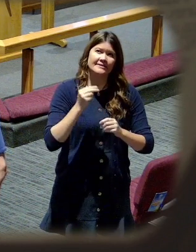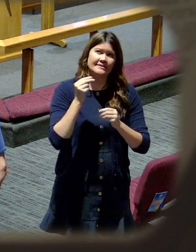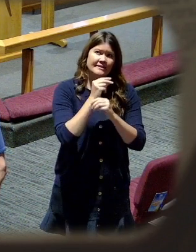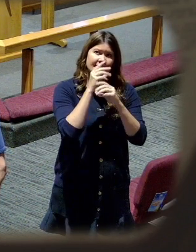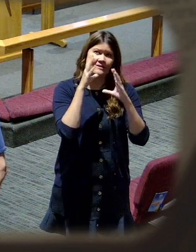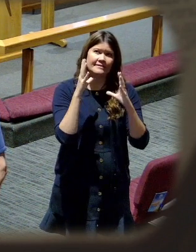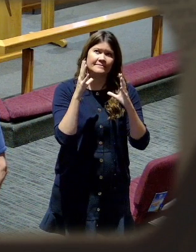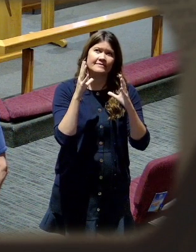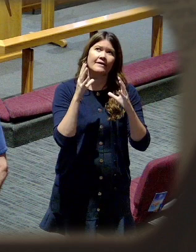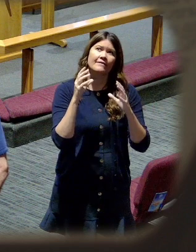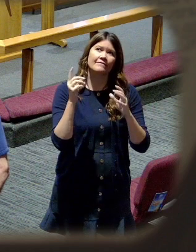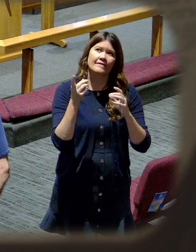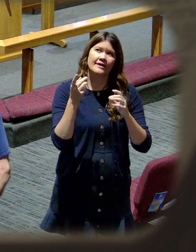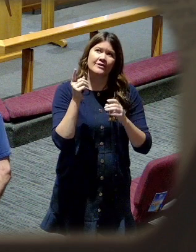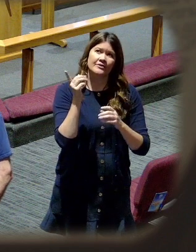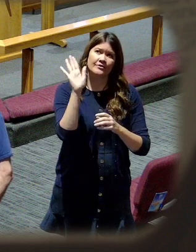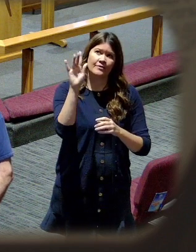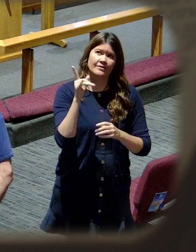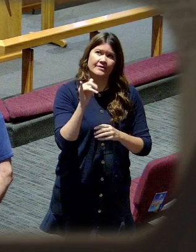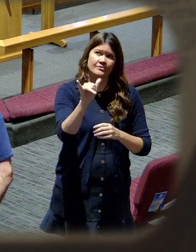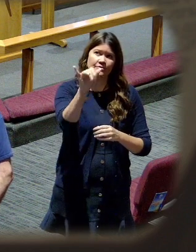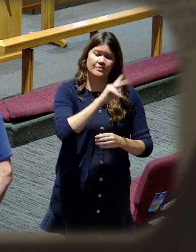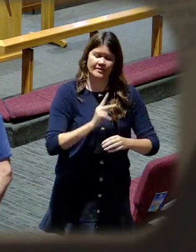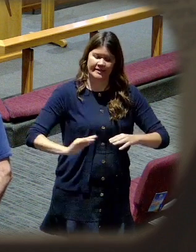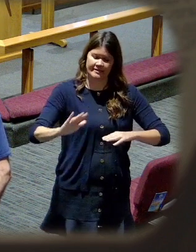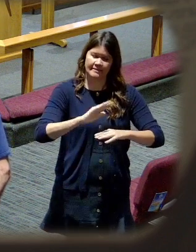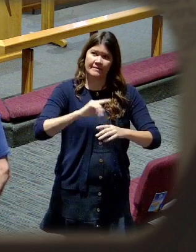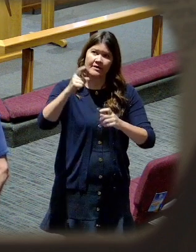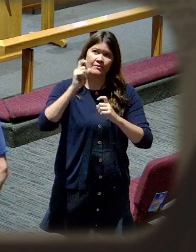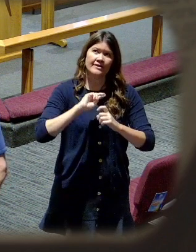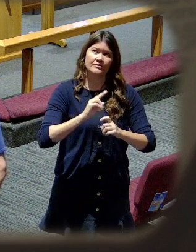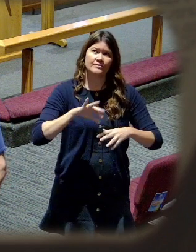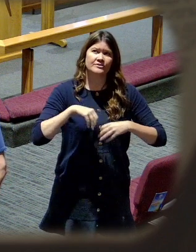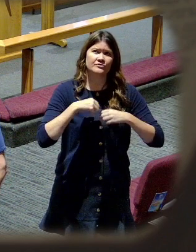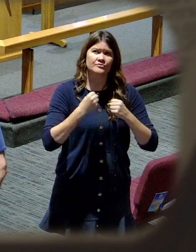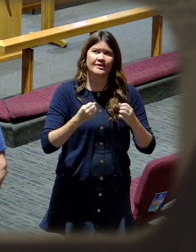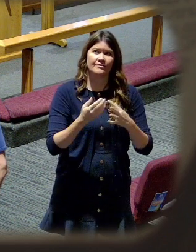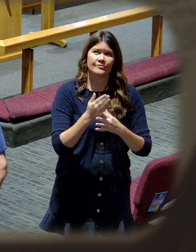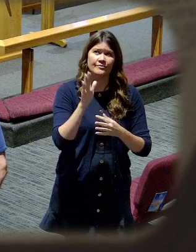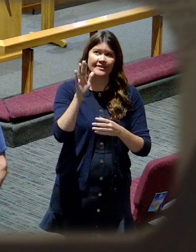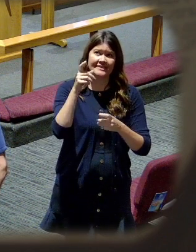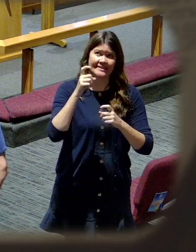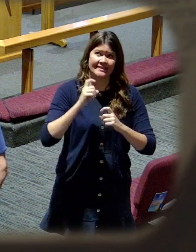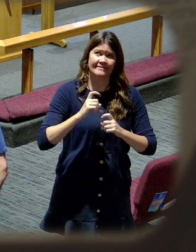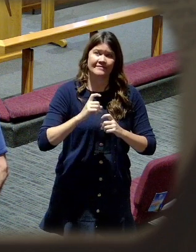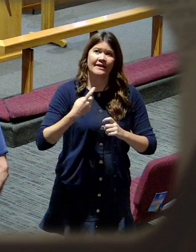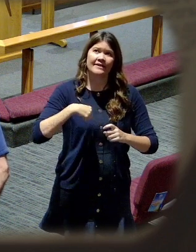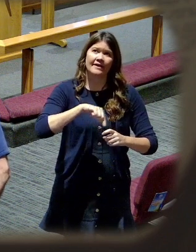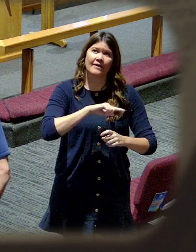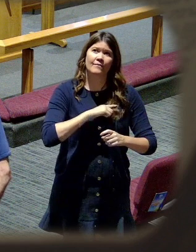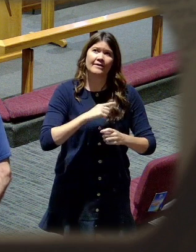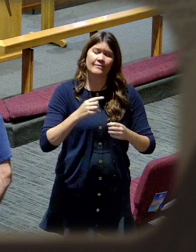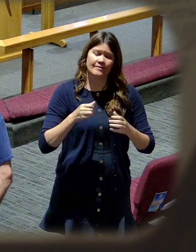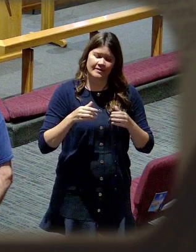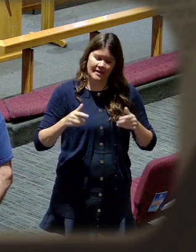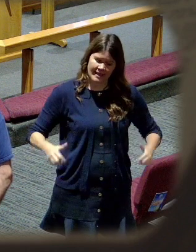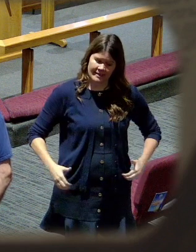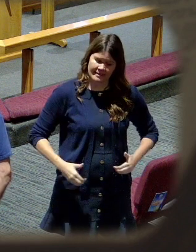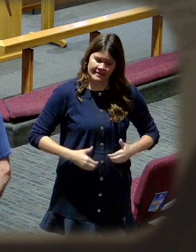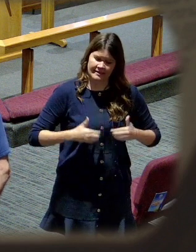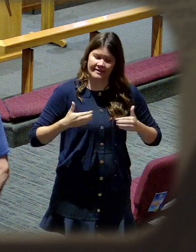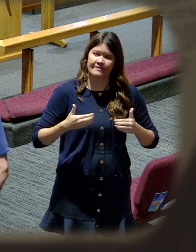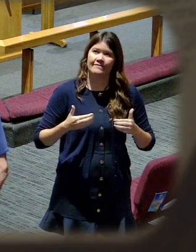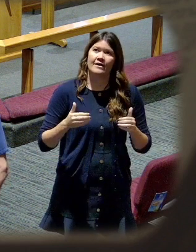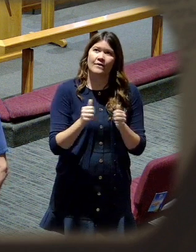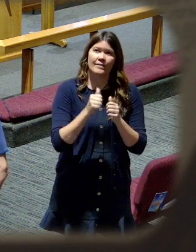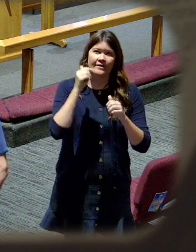eternal kingdom. Strengthen us through this blessed gift that we may live in hope-filled anticipation